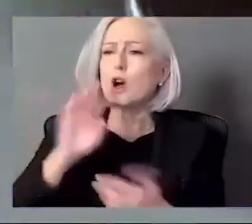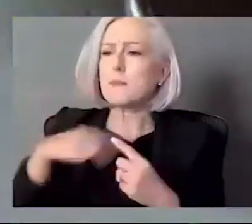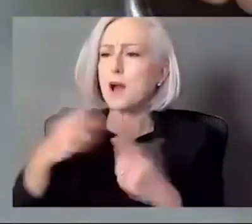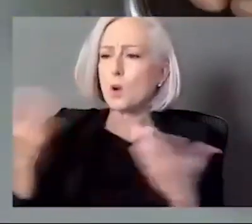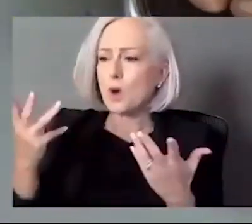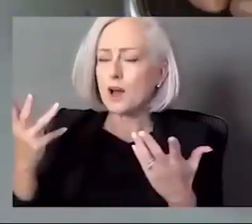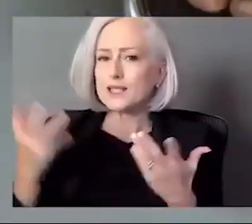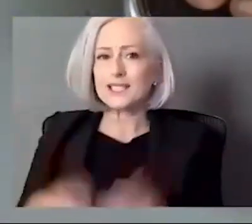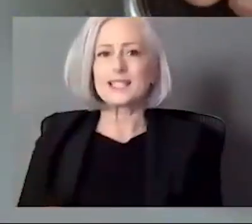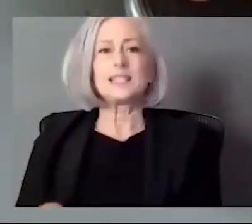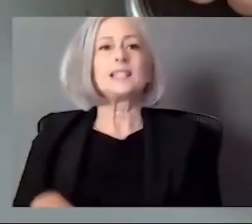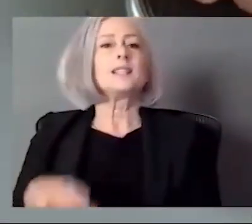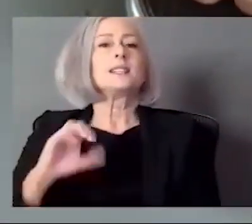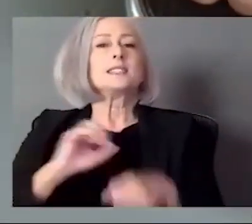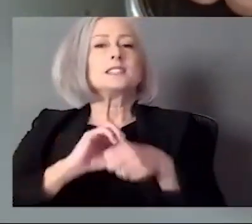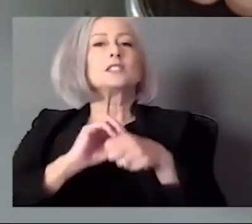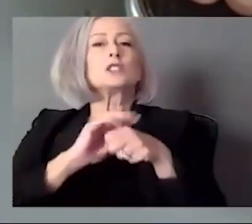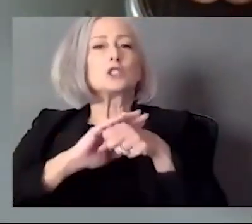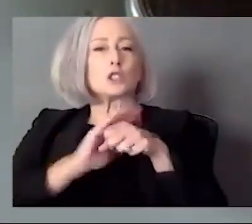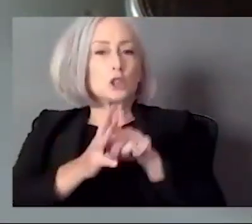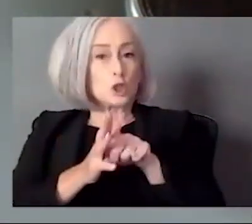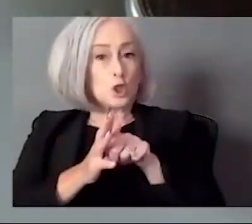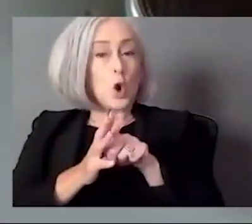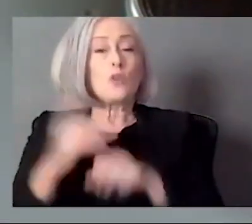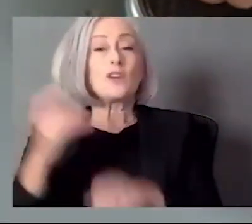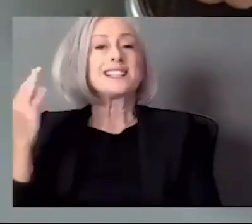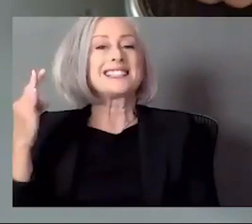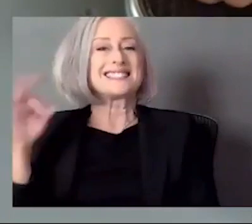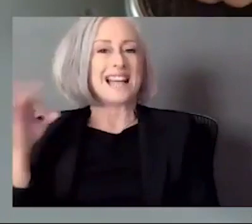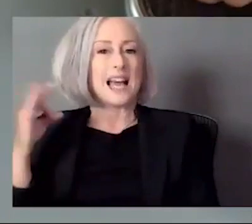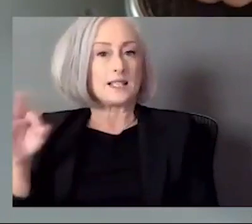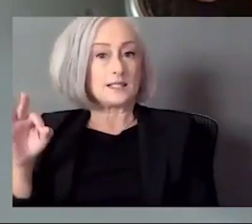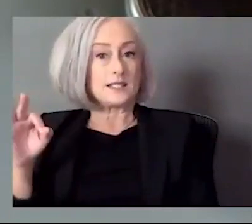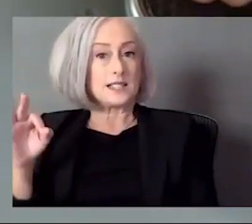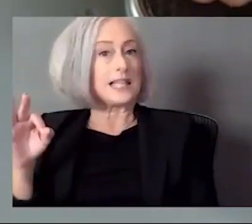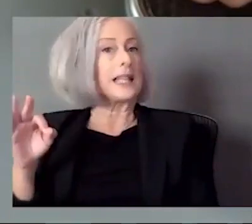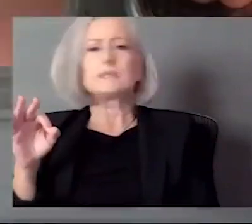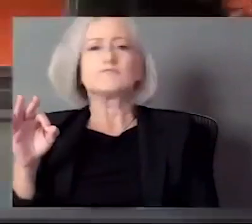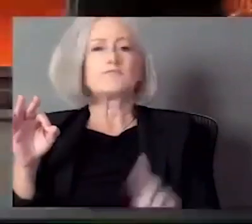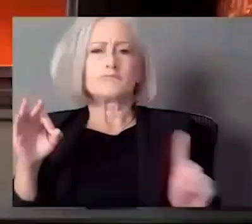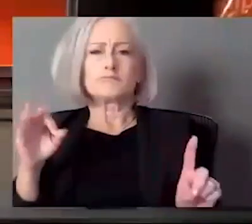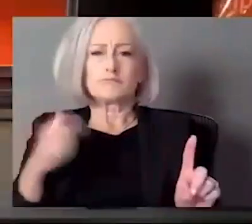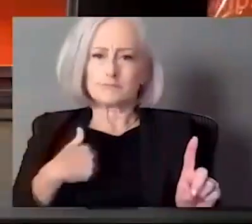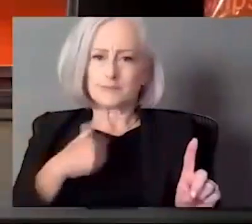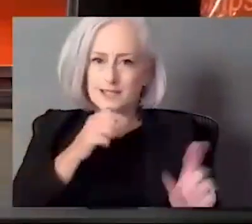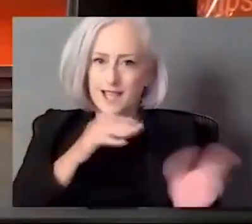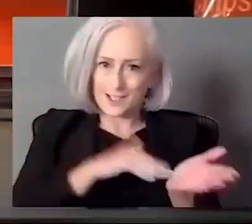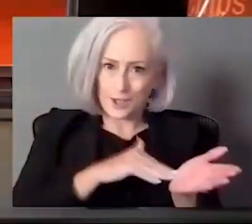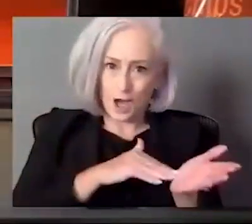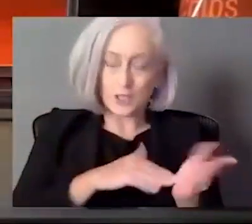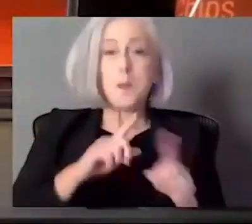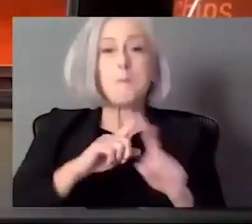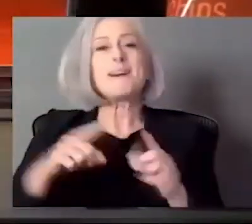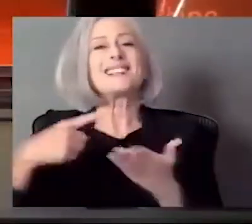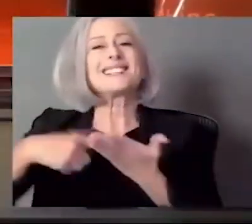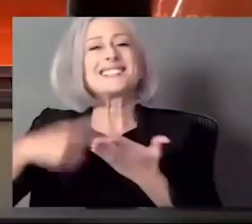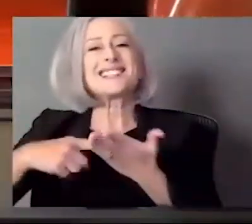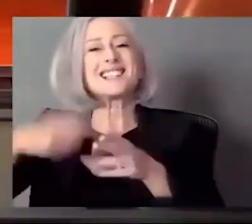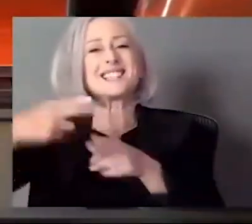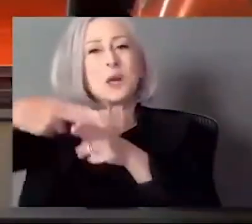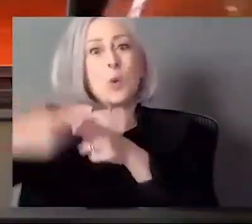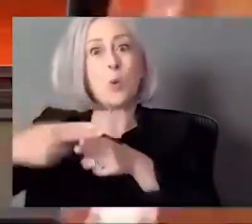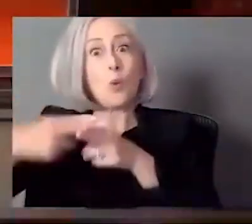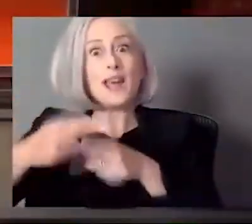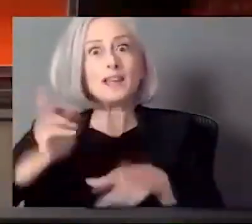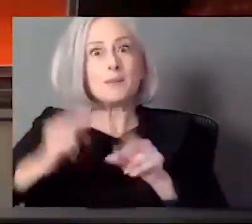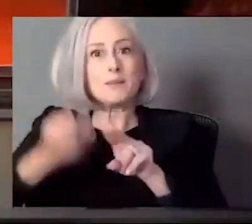about COVID because I'm not a doctor, but I can talk about the weight that people gained and trying to lose weight I wonder when the scale was going to during come out. this time. The